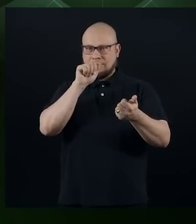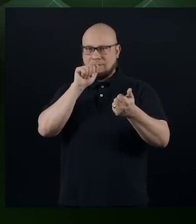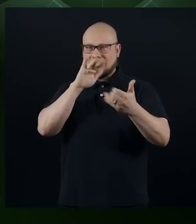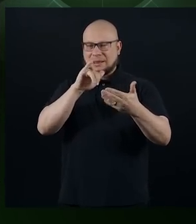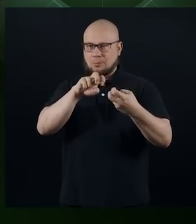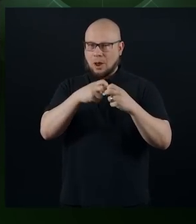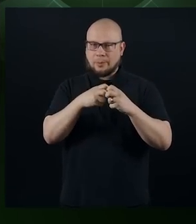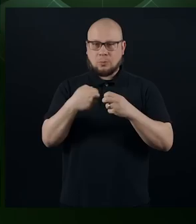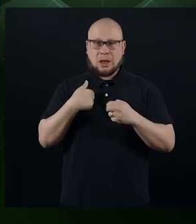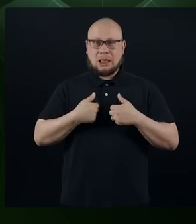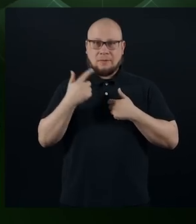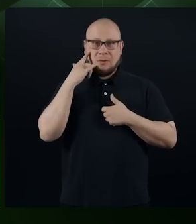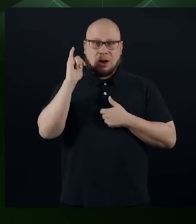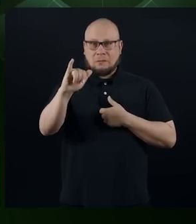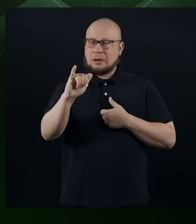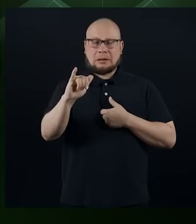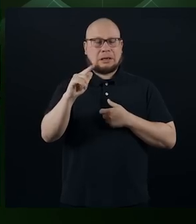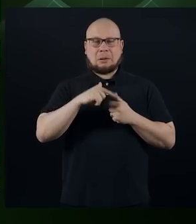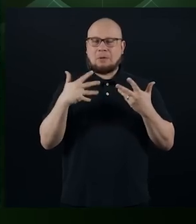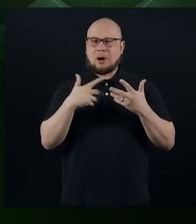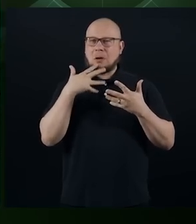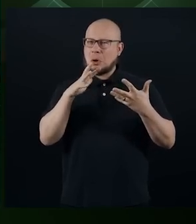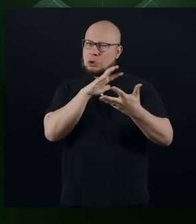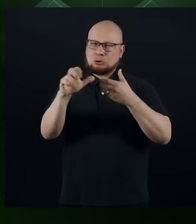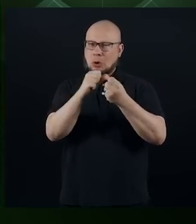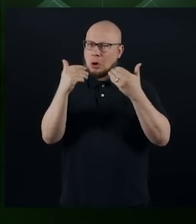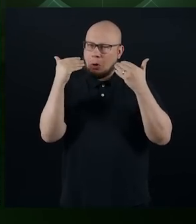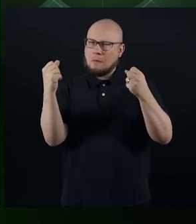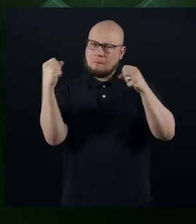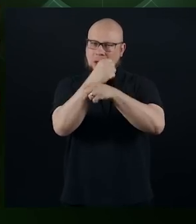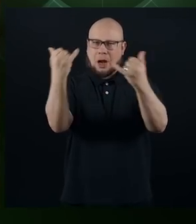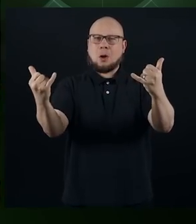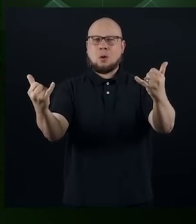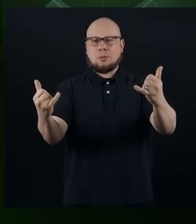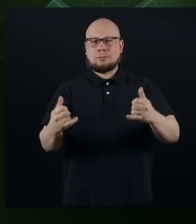Nothing lasts forever. Destroy them!